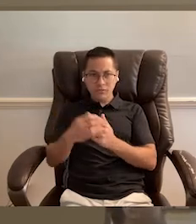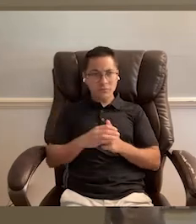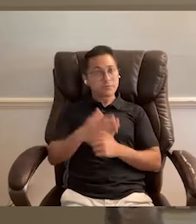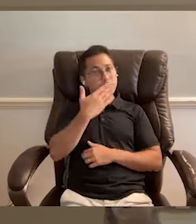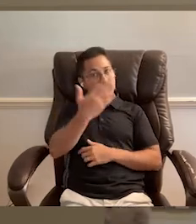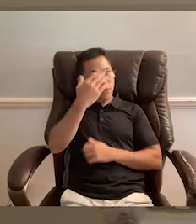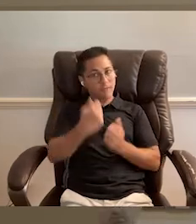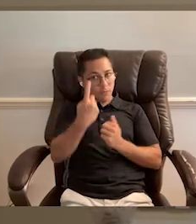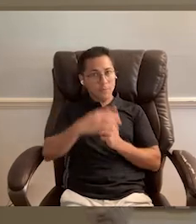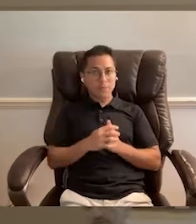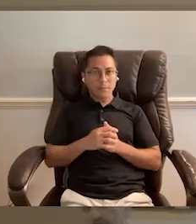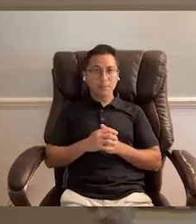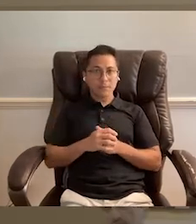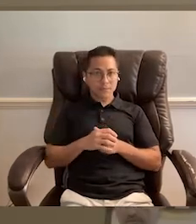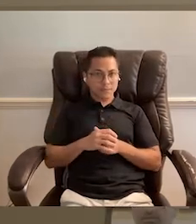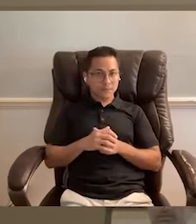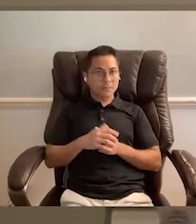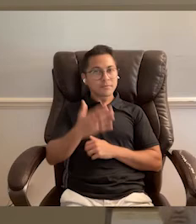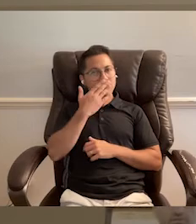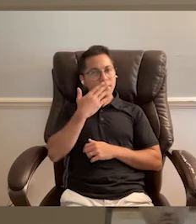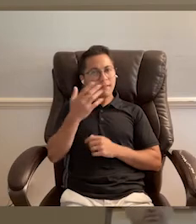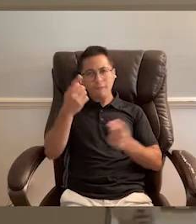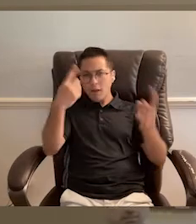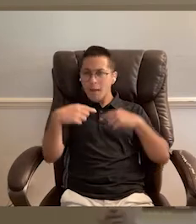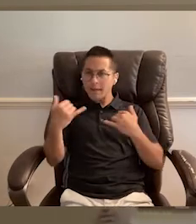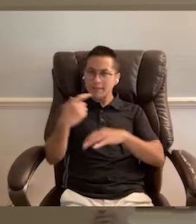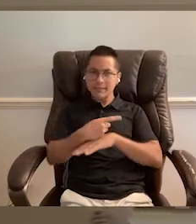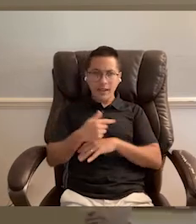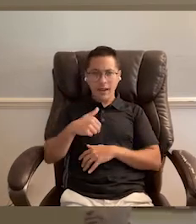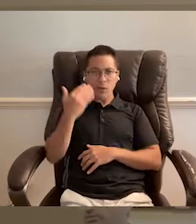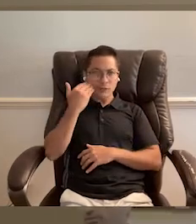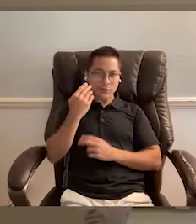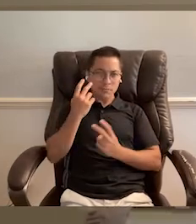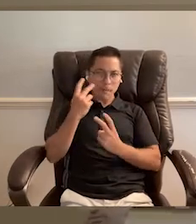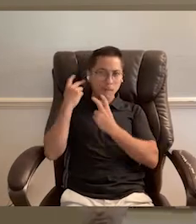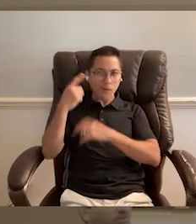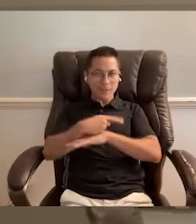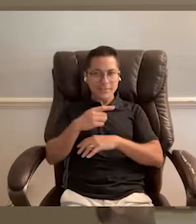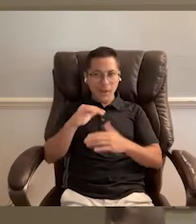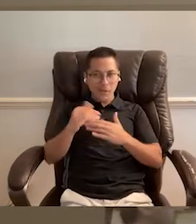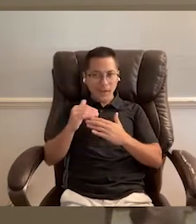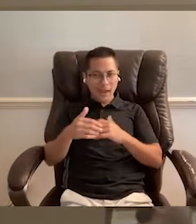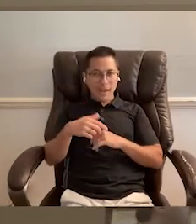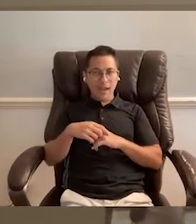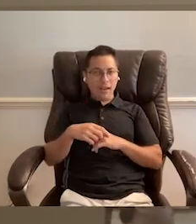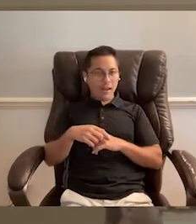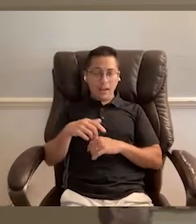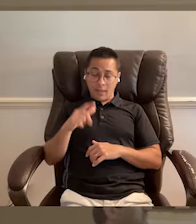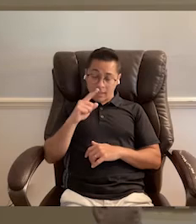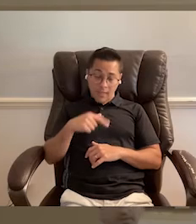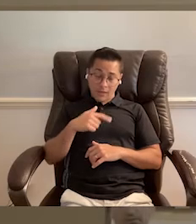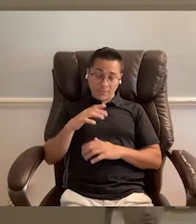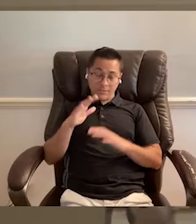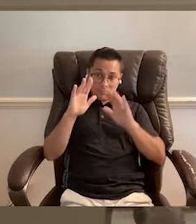we use artificial intelligence to do grasping. A lot of times you use robots to grasp objects, but grasping does not become successful. So